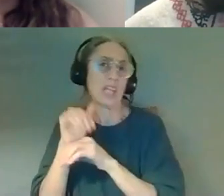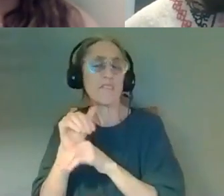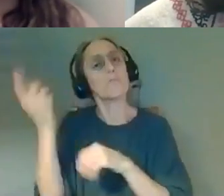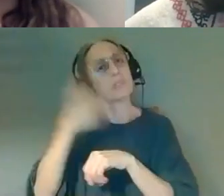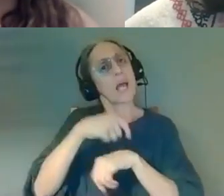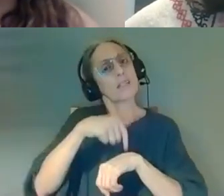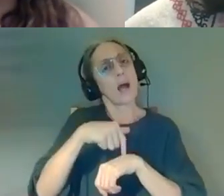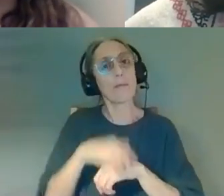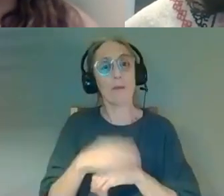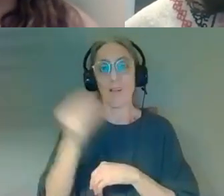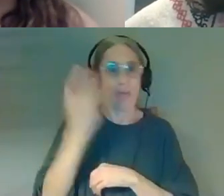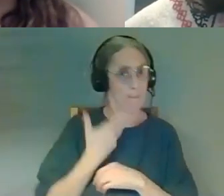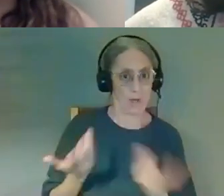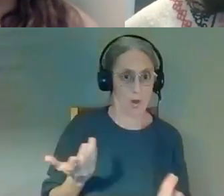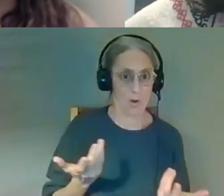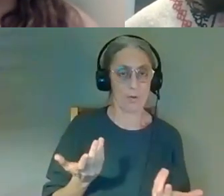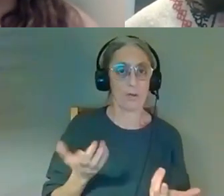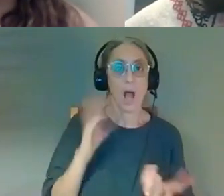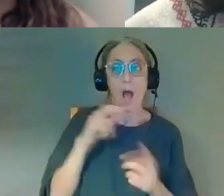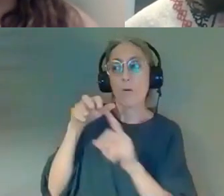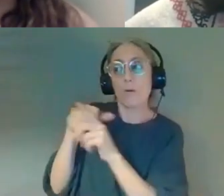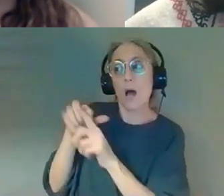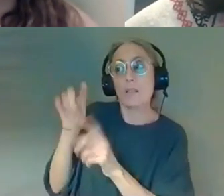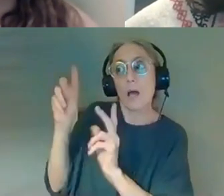is on the Zoom meeting.